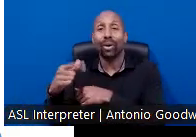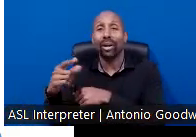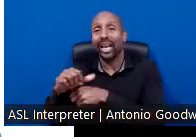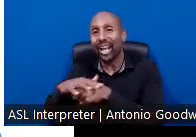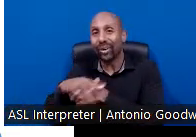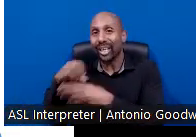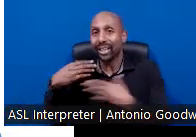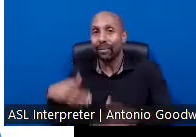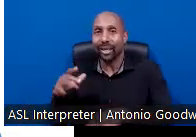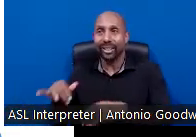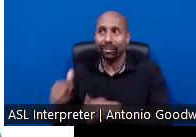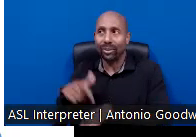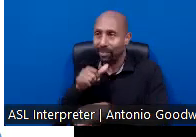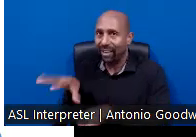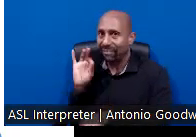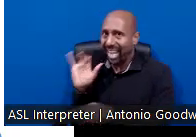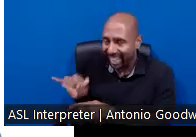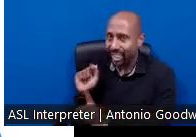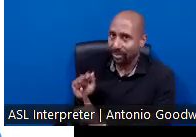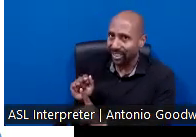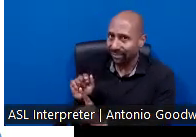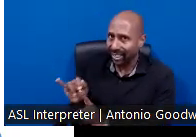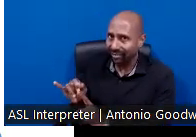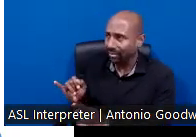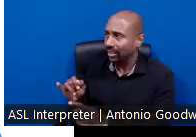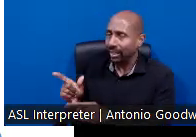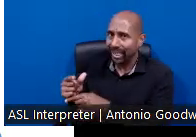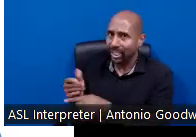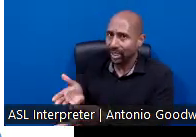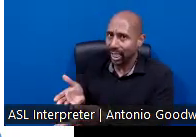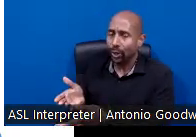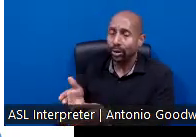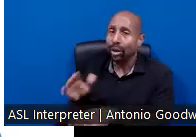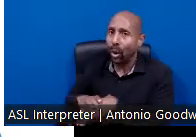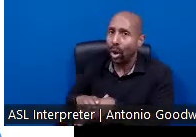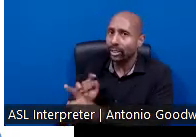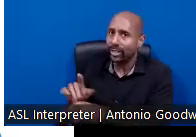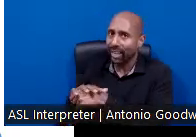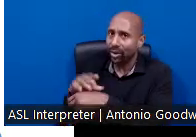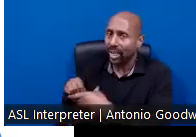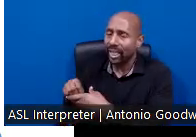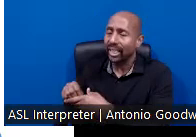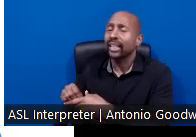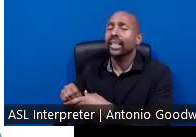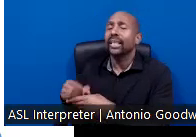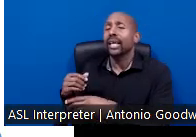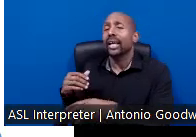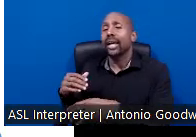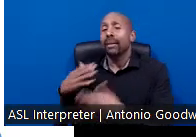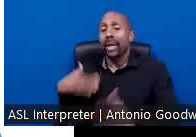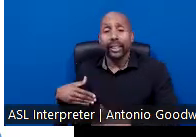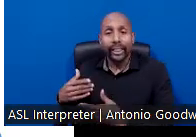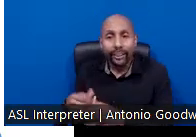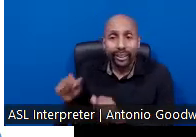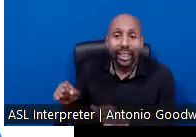cause very strong infections, such as urinary tract infections, surgical site infections, and pneumonia.